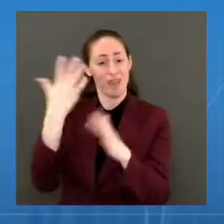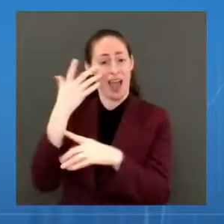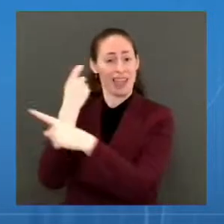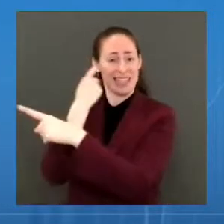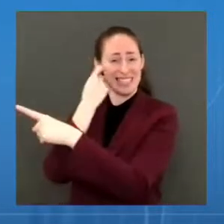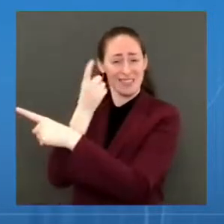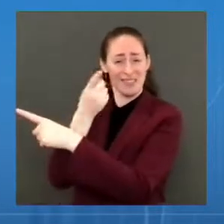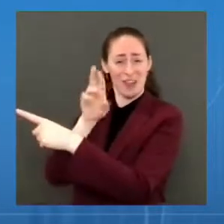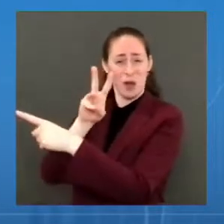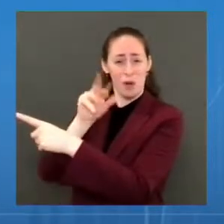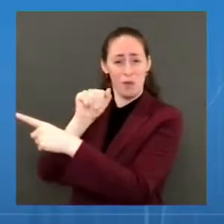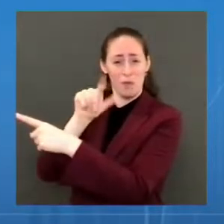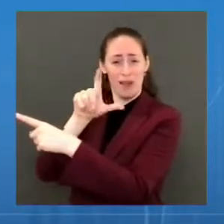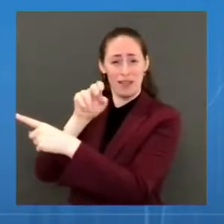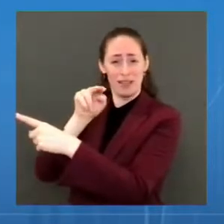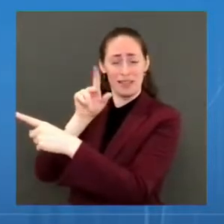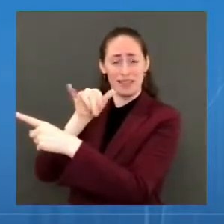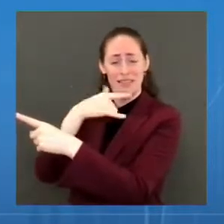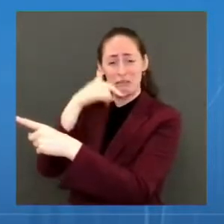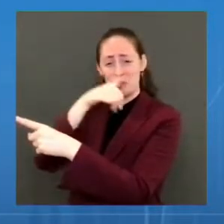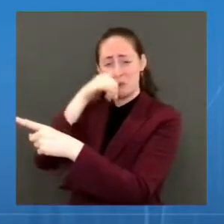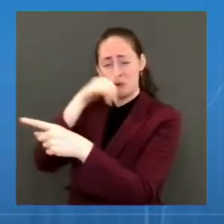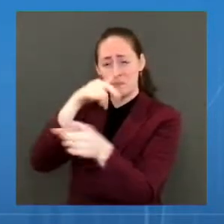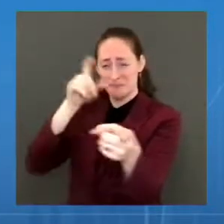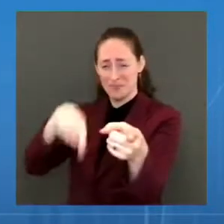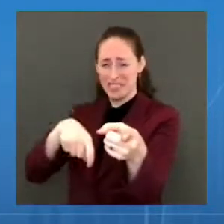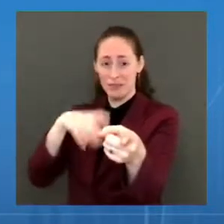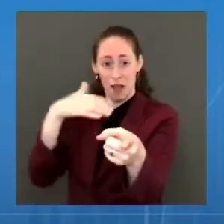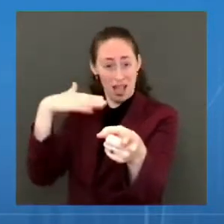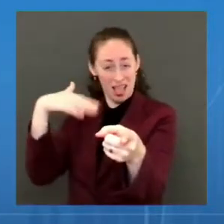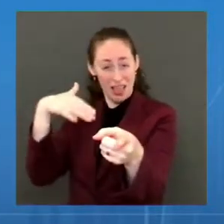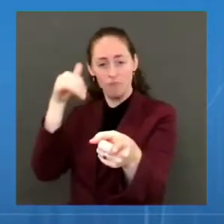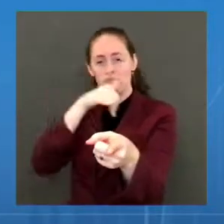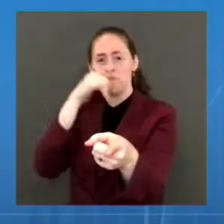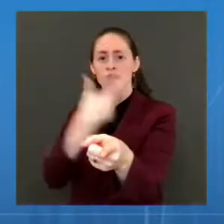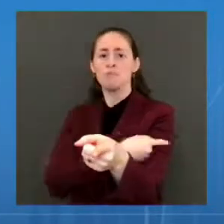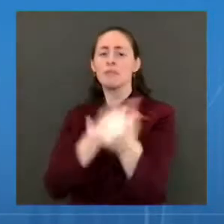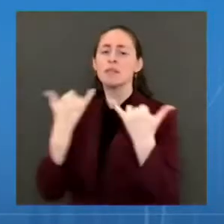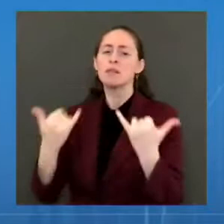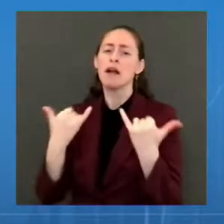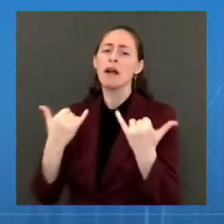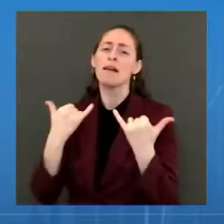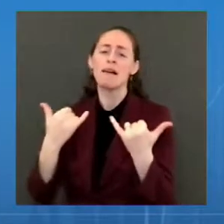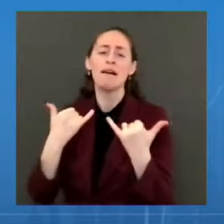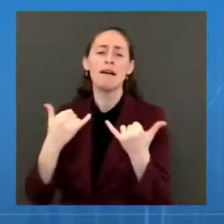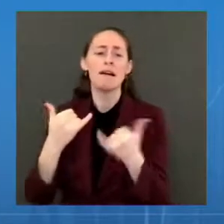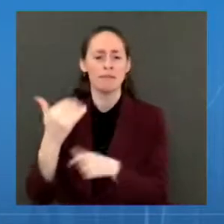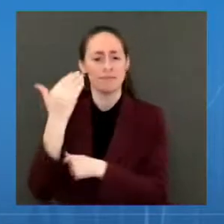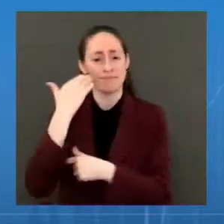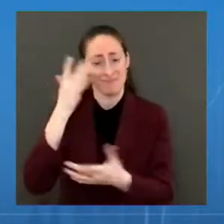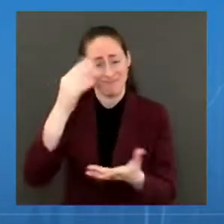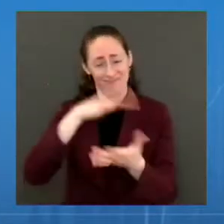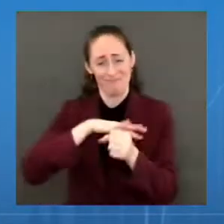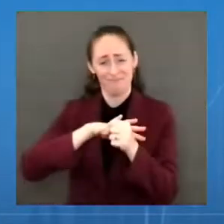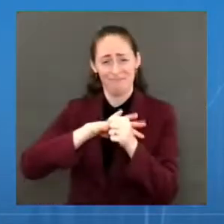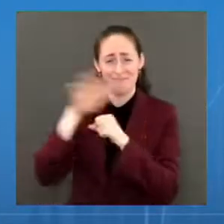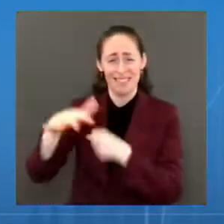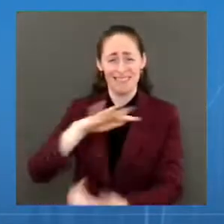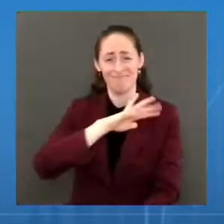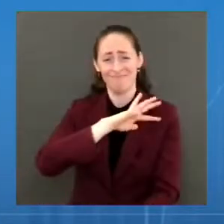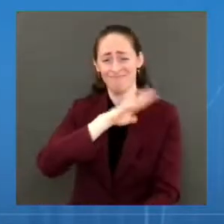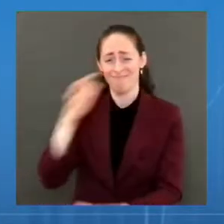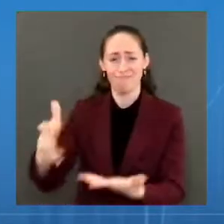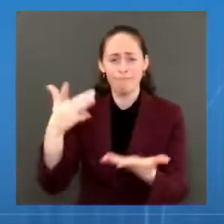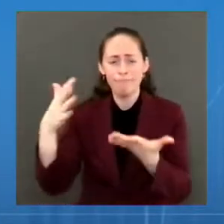yet been vaccinated, get vaccinated. We know now from overwhelming data that vaccines prevent